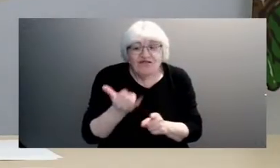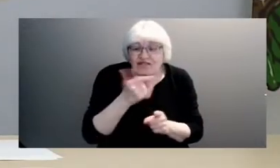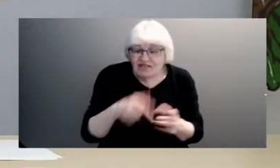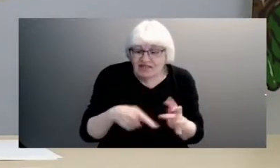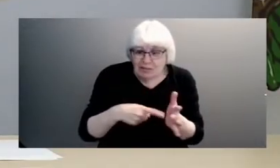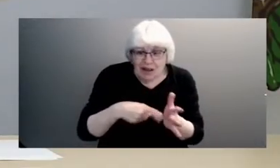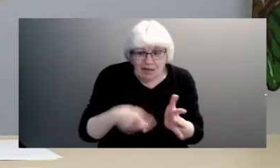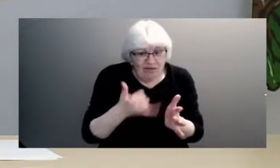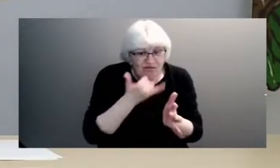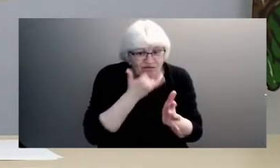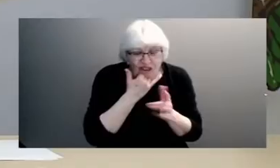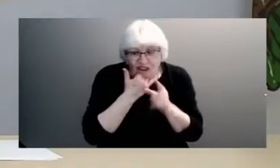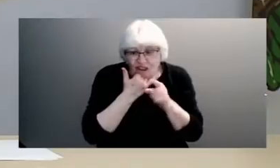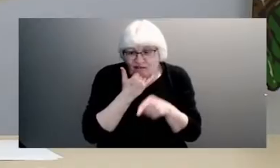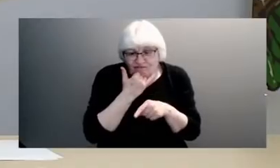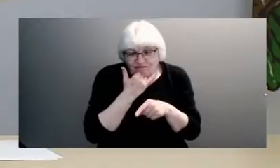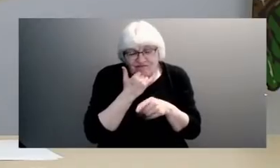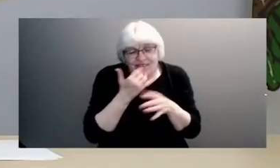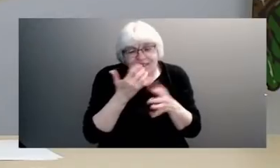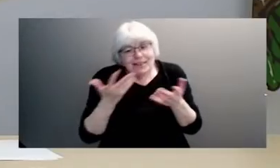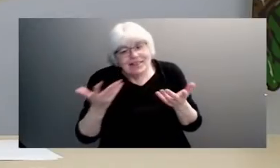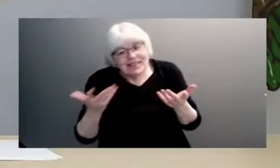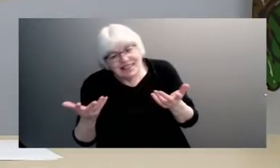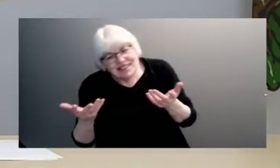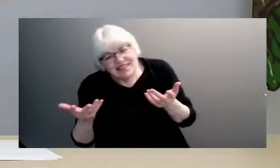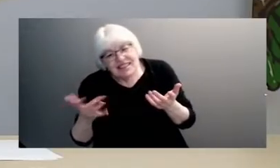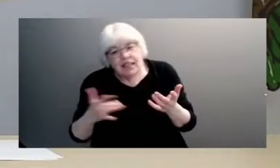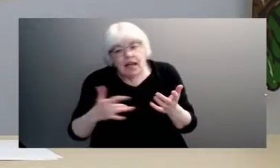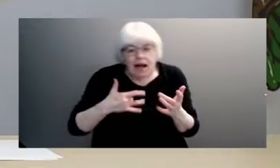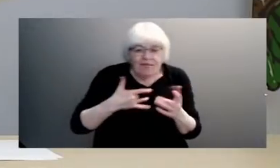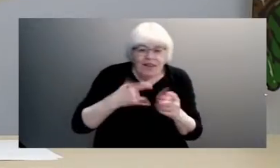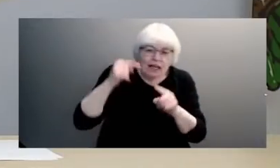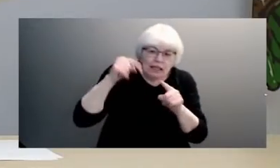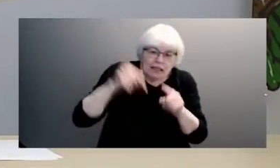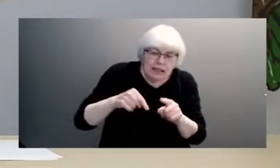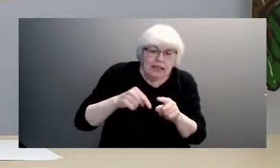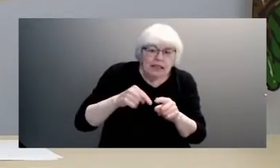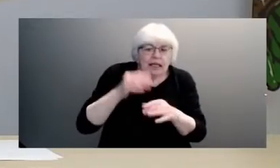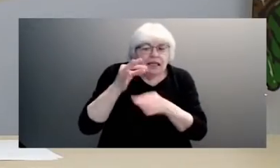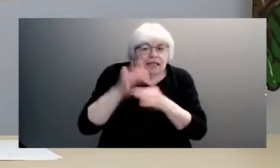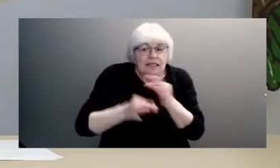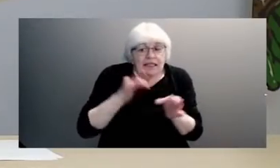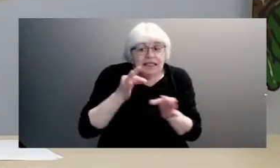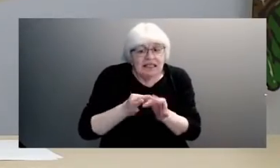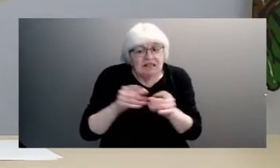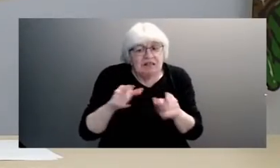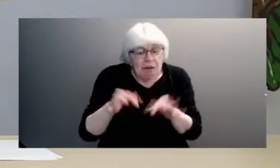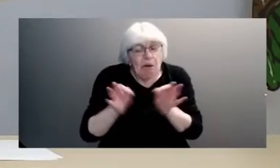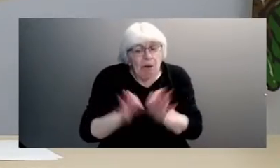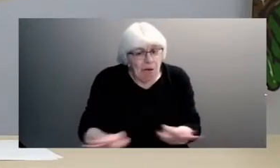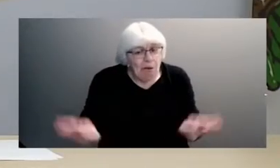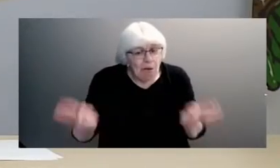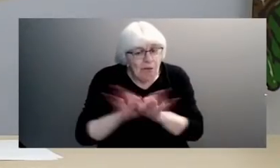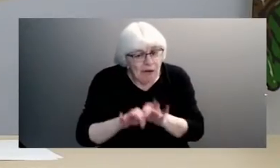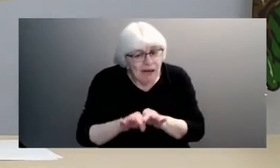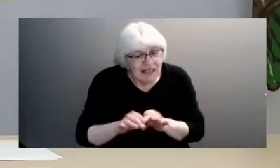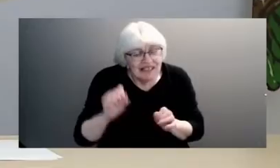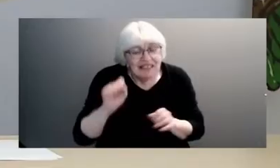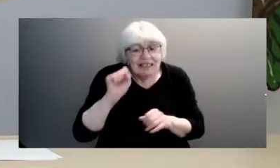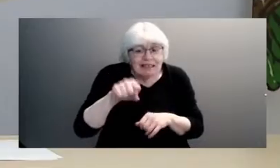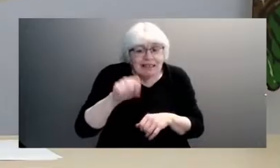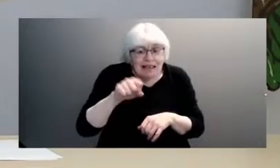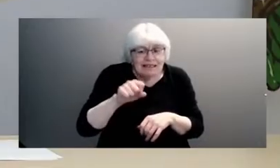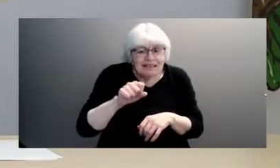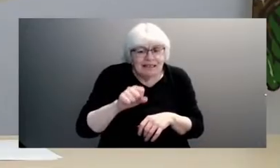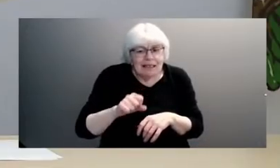we will need them as we go into this Omicron variant wave. And we're already using them,